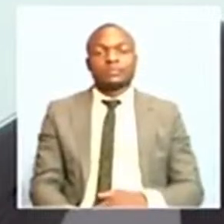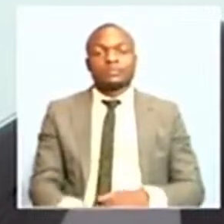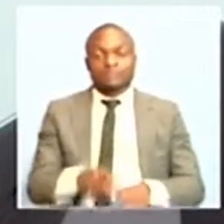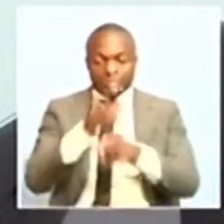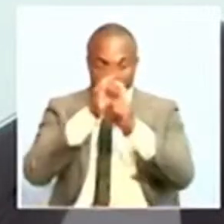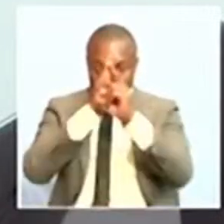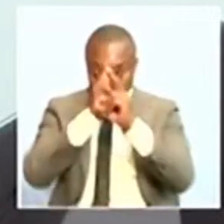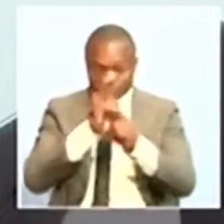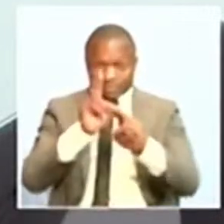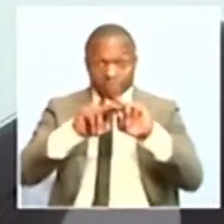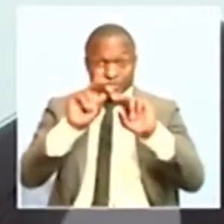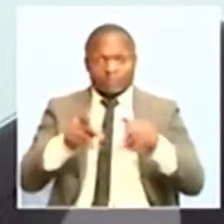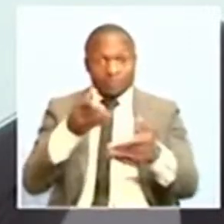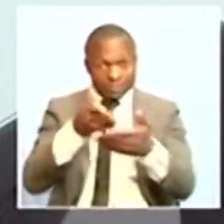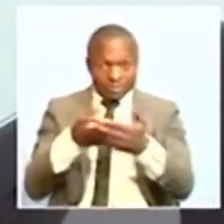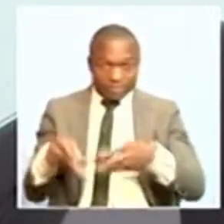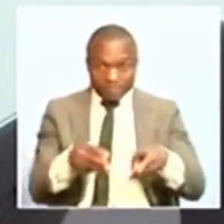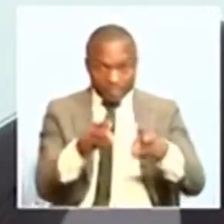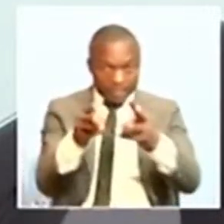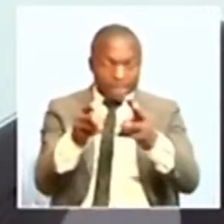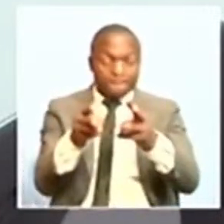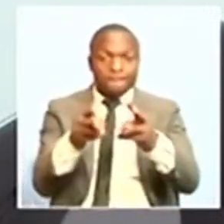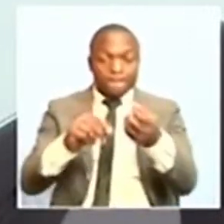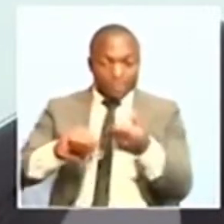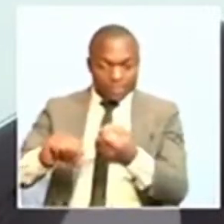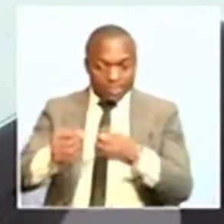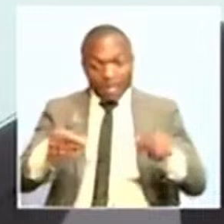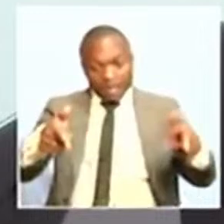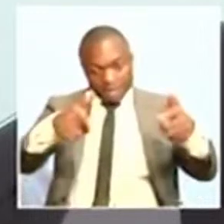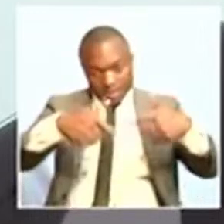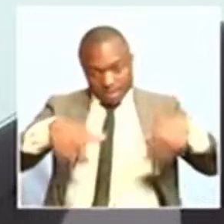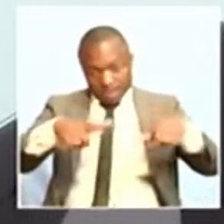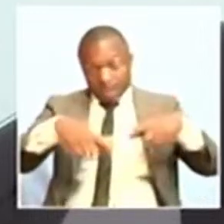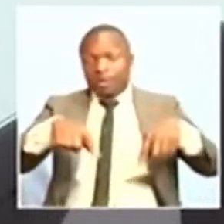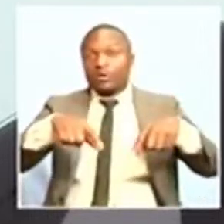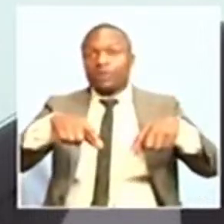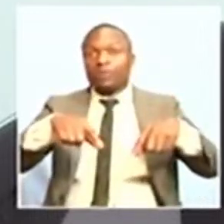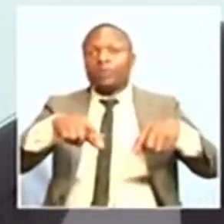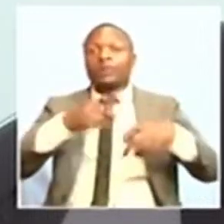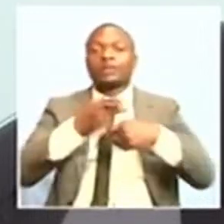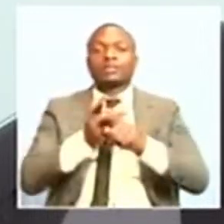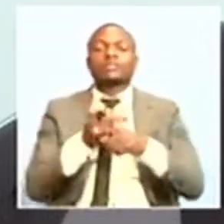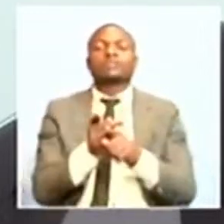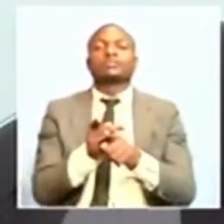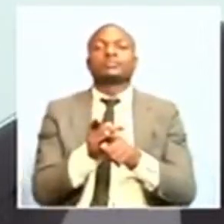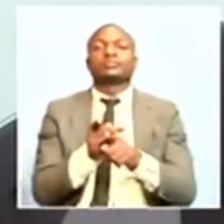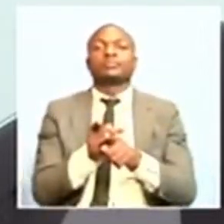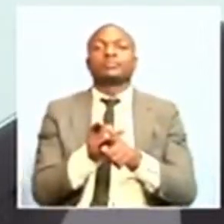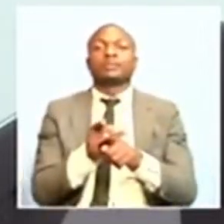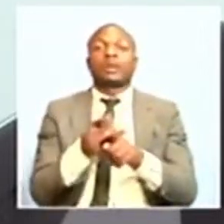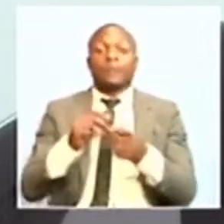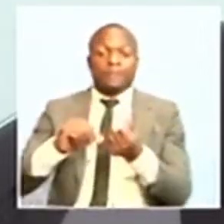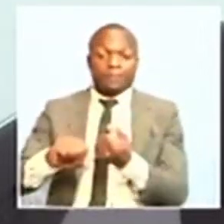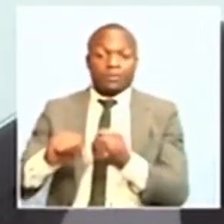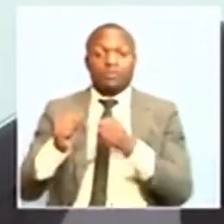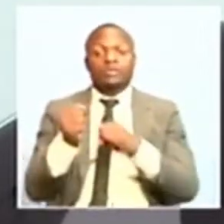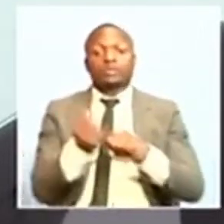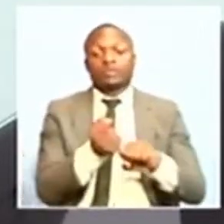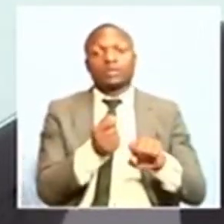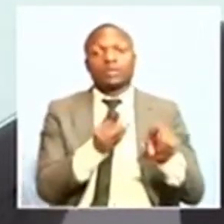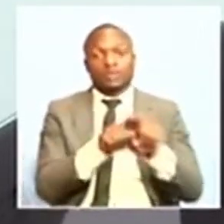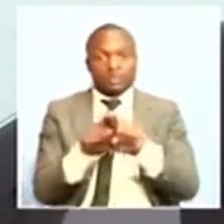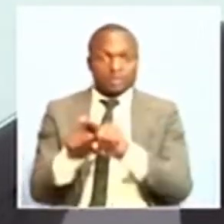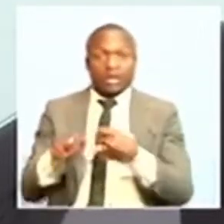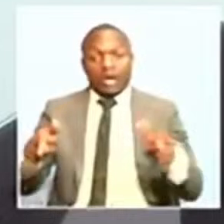Honorable Chair, this measure is aimed at protecting local production of packaging materials and also protect the